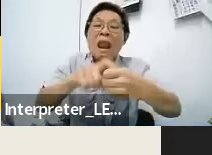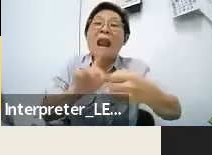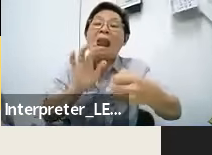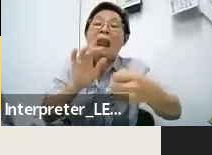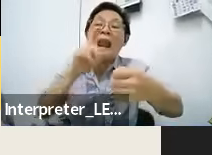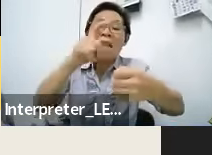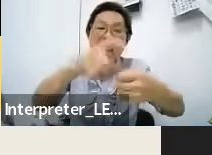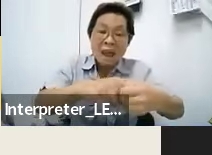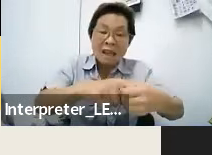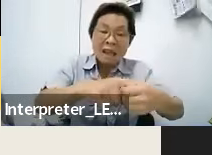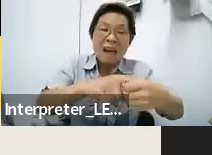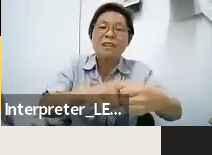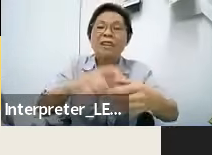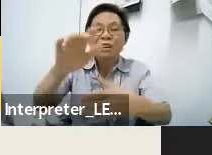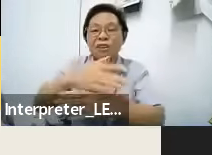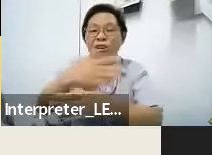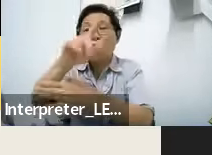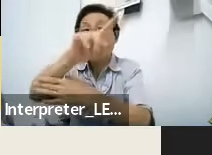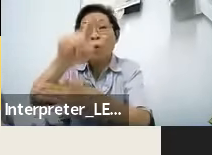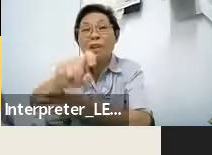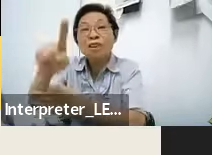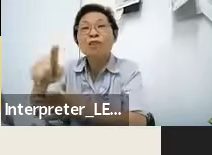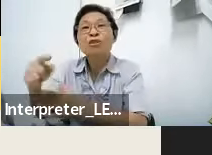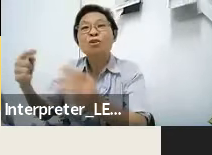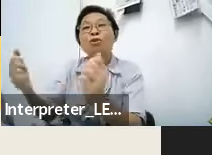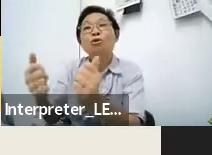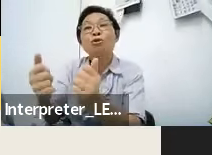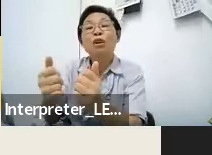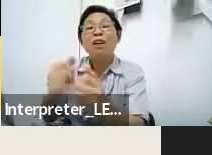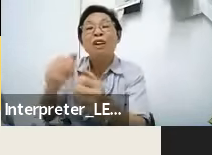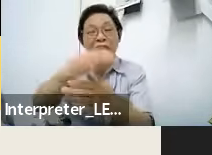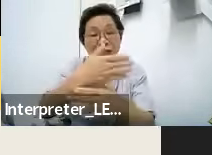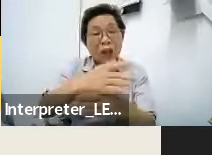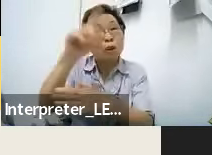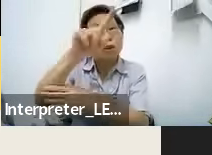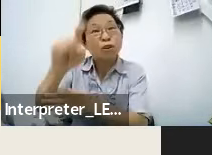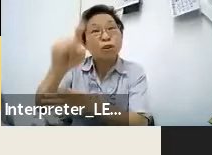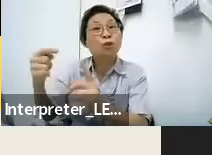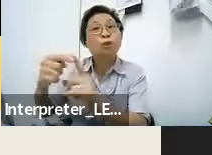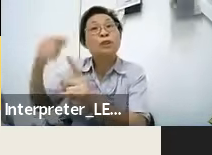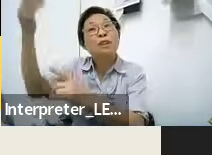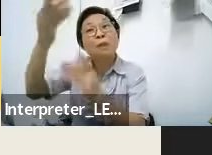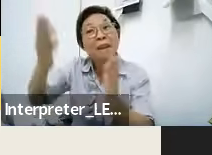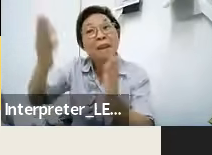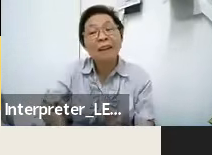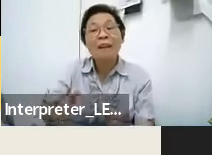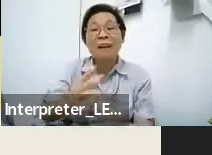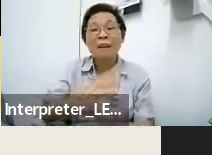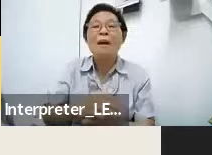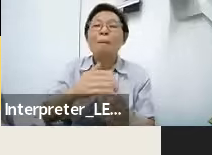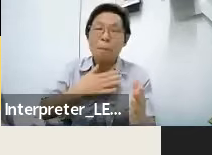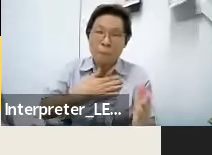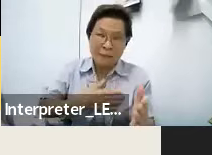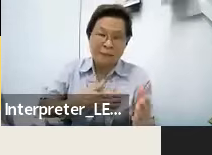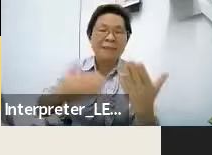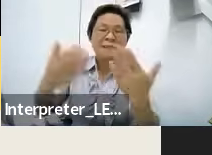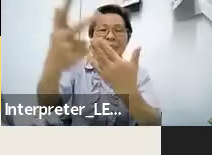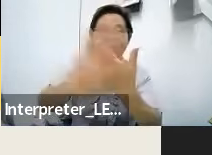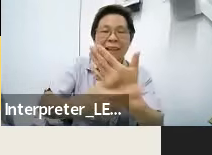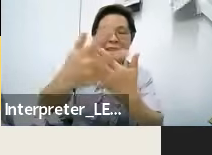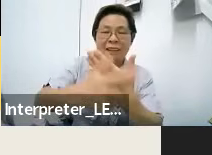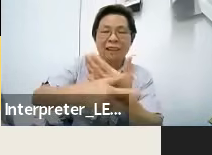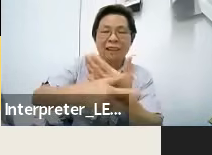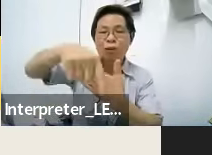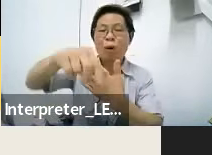share questions to the speakers. Okay, so do scan the QR code, and if you have